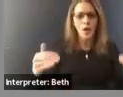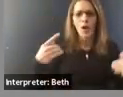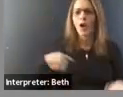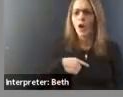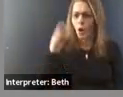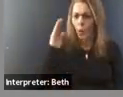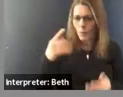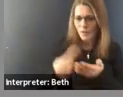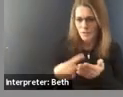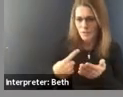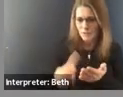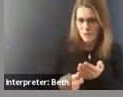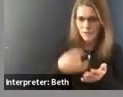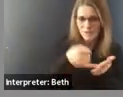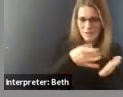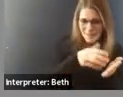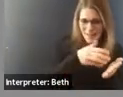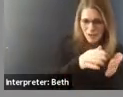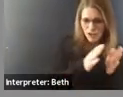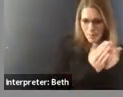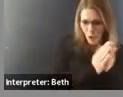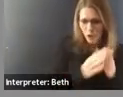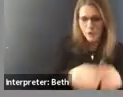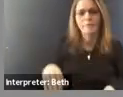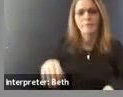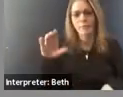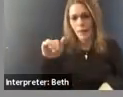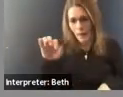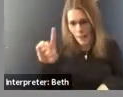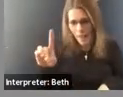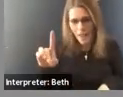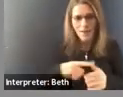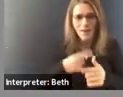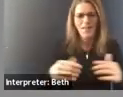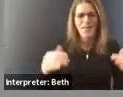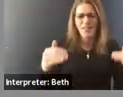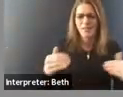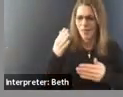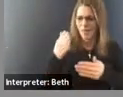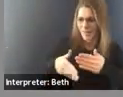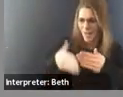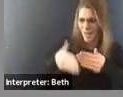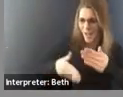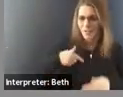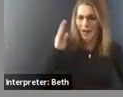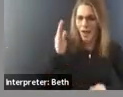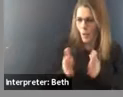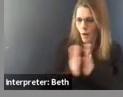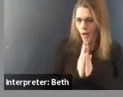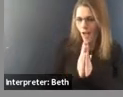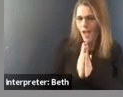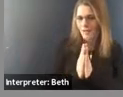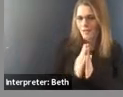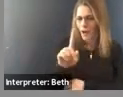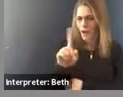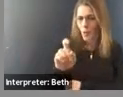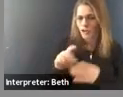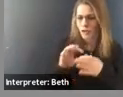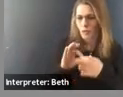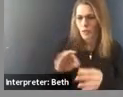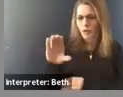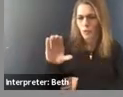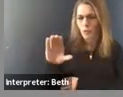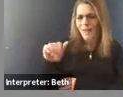little bit about CAD. And then I'm going to ask you a question at the end, kind of about CAD as a language and where that brings us.